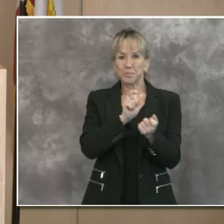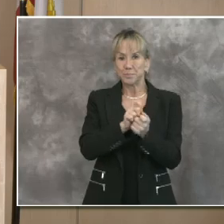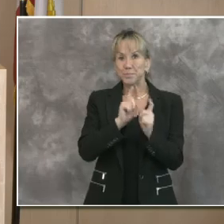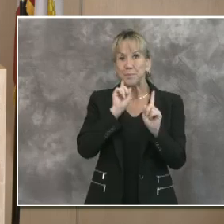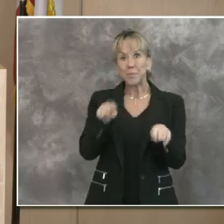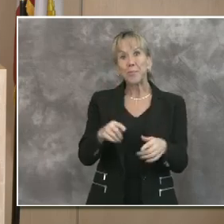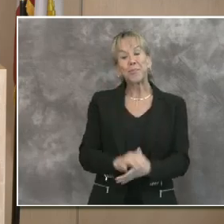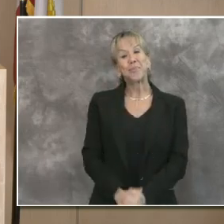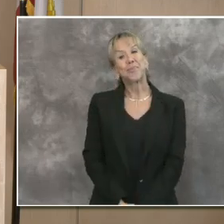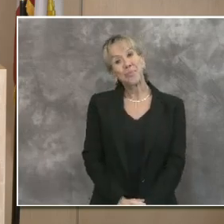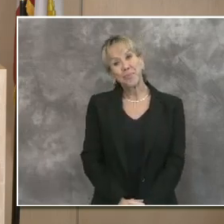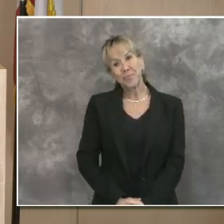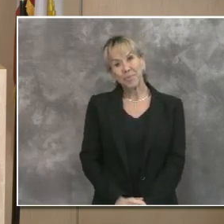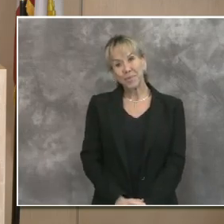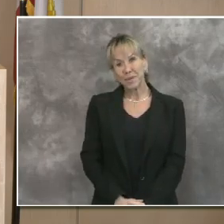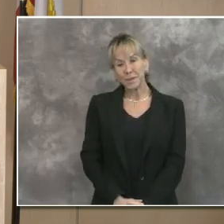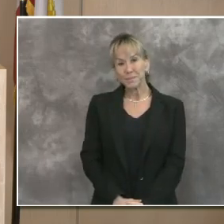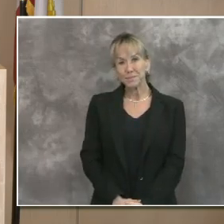Okay, thank you.